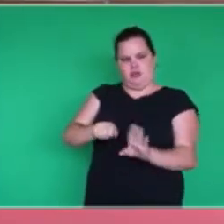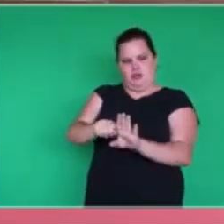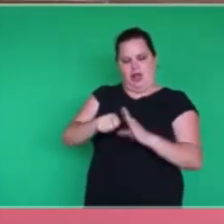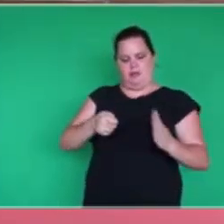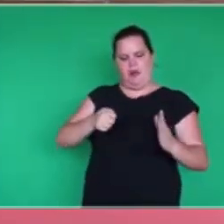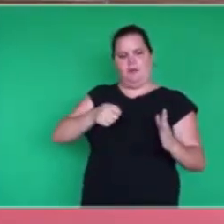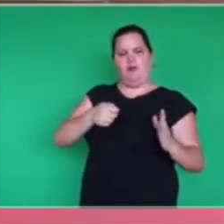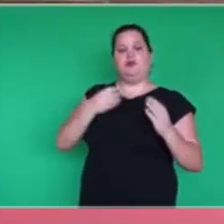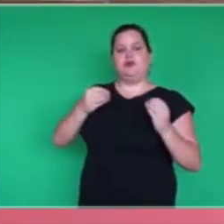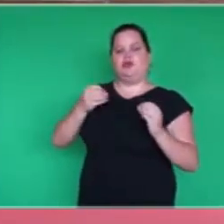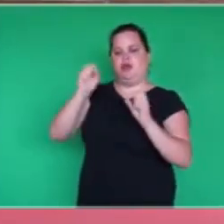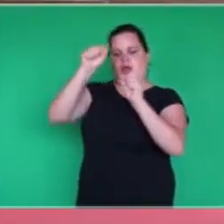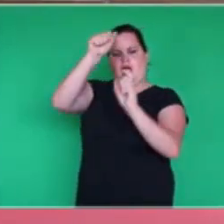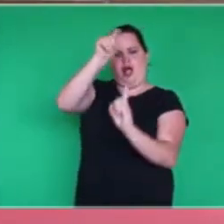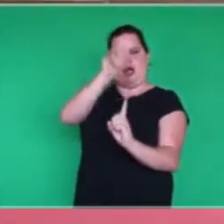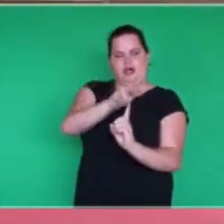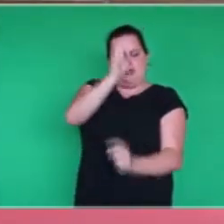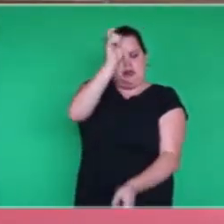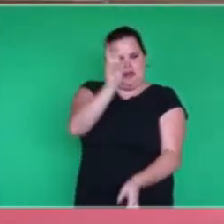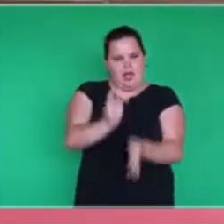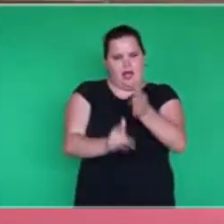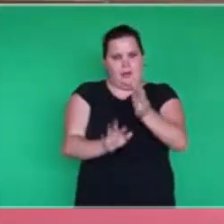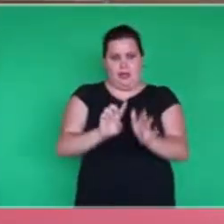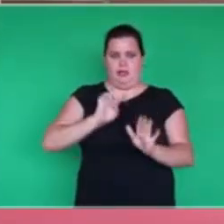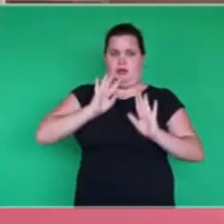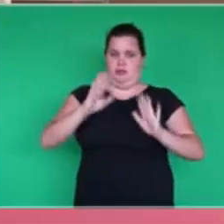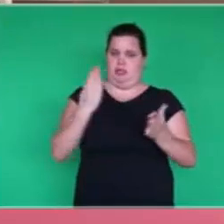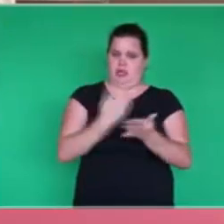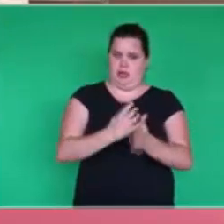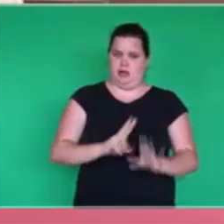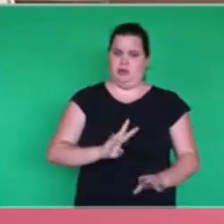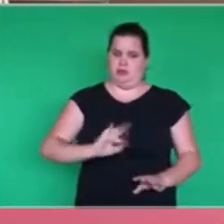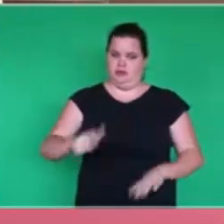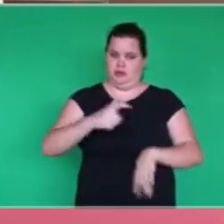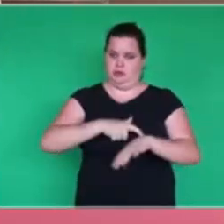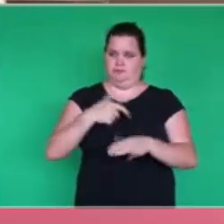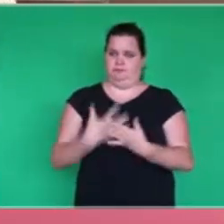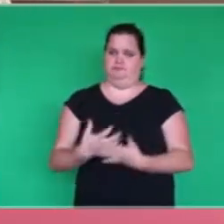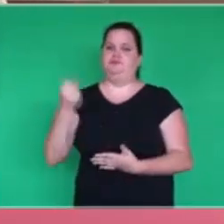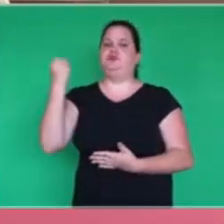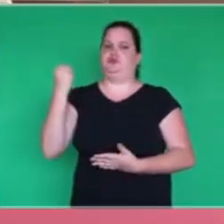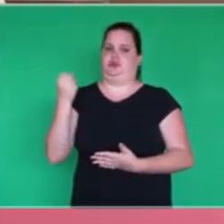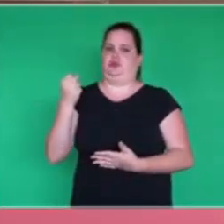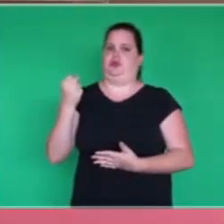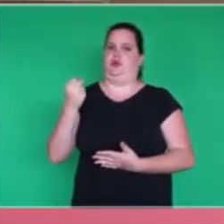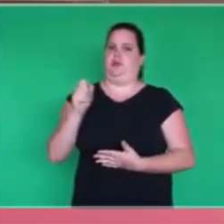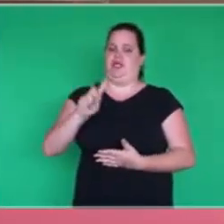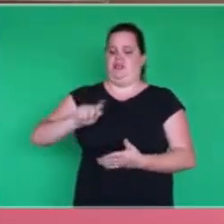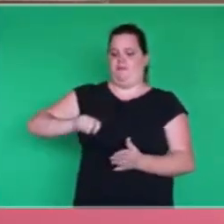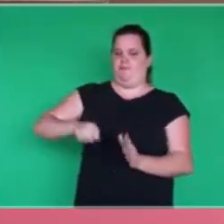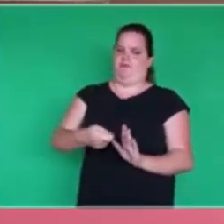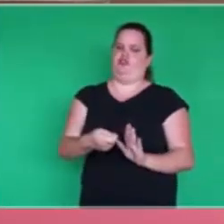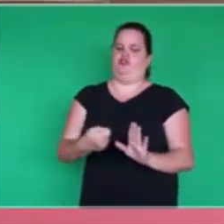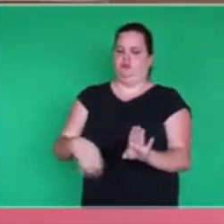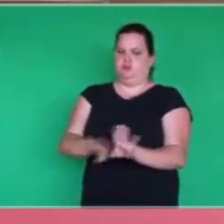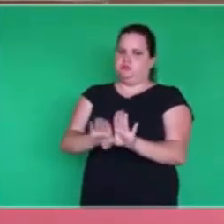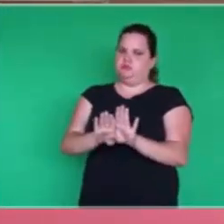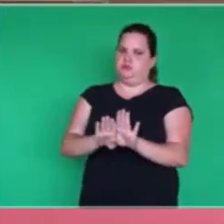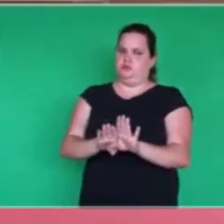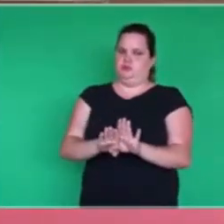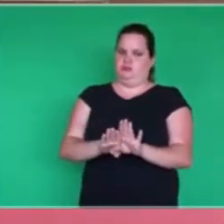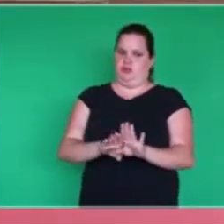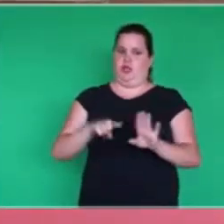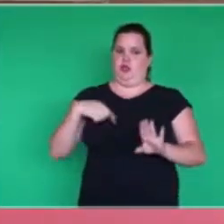door was opened and all were called, it closed. It shall be with us too, but this time